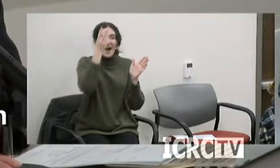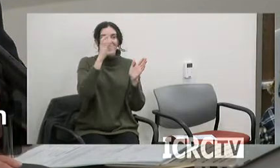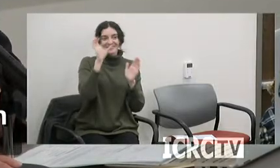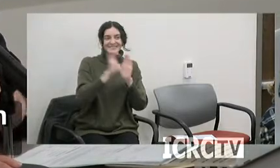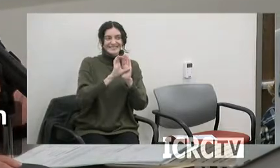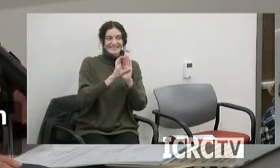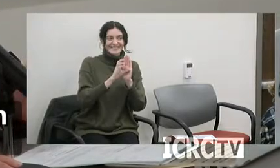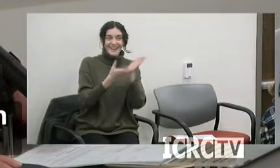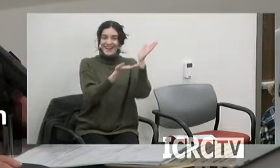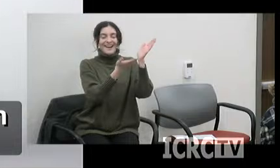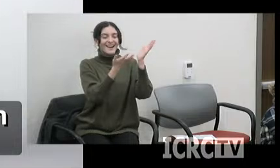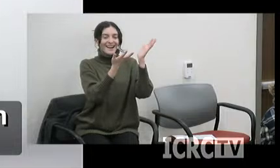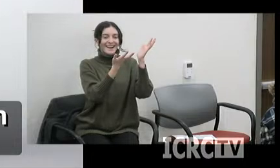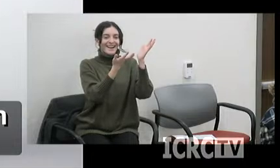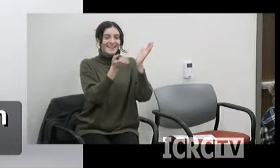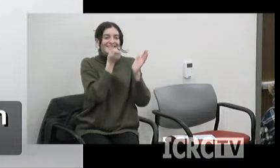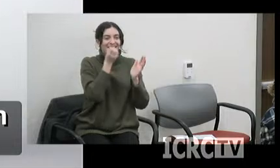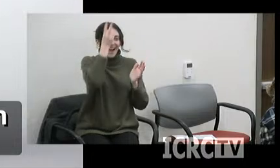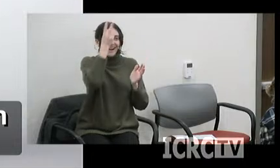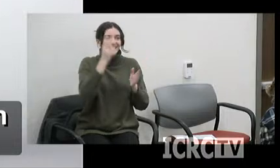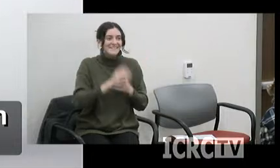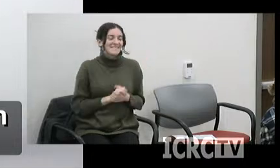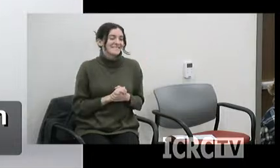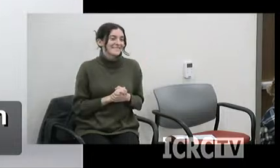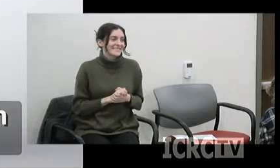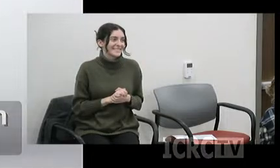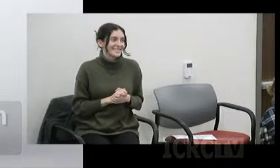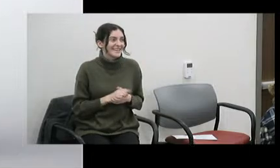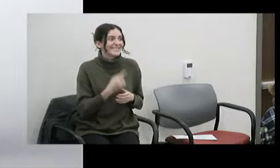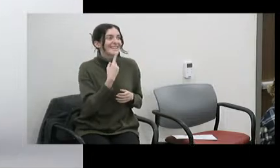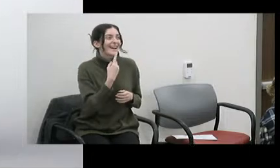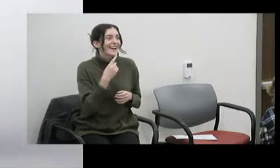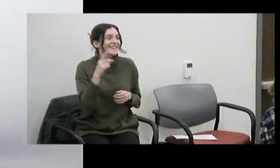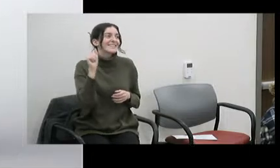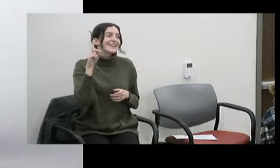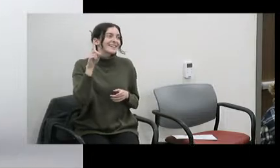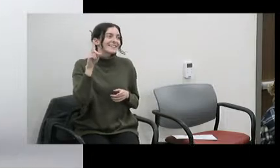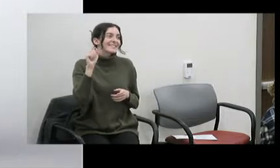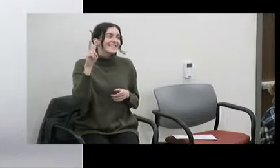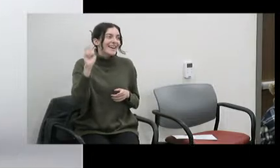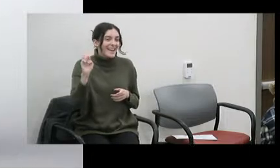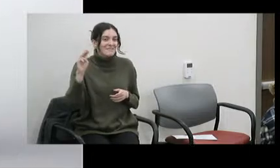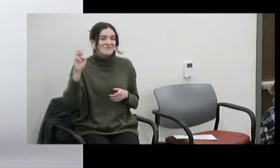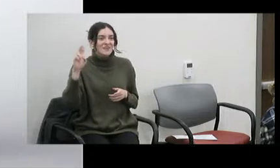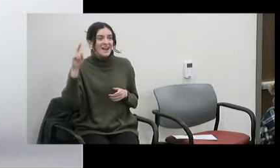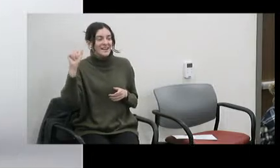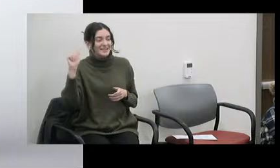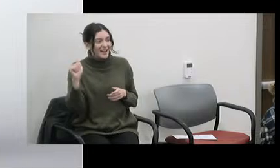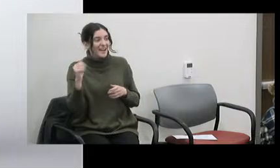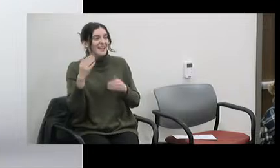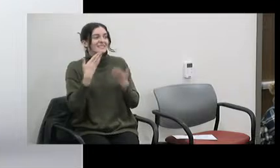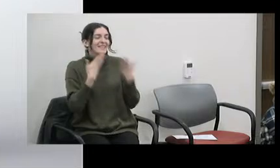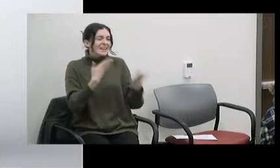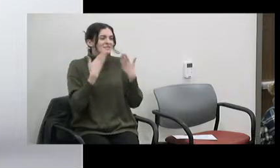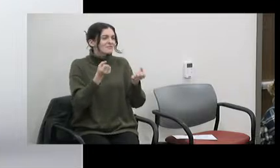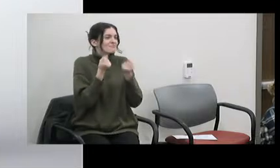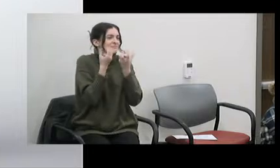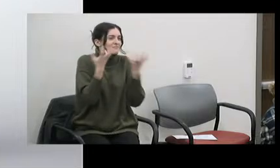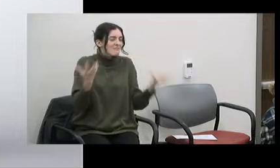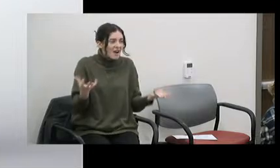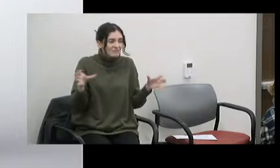So we got this statue for you, Dave Miranda. Thank you, Dave, for all you do, and I know